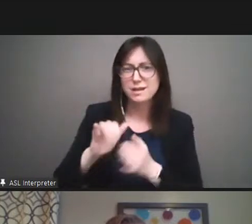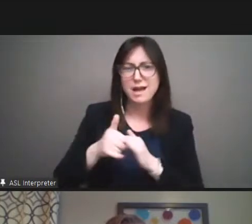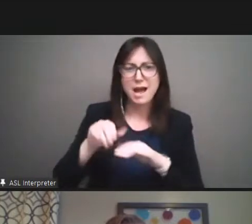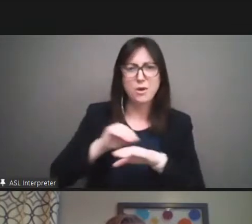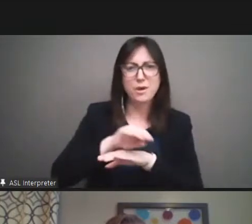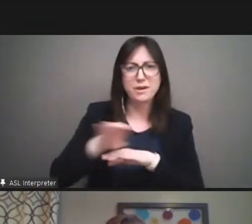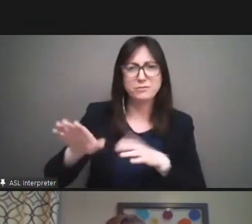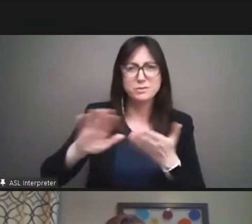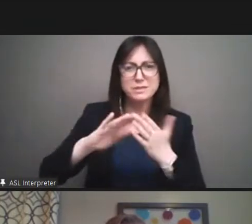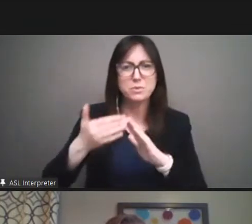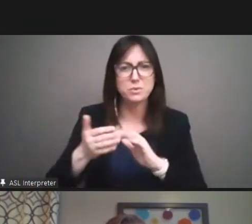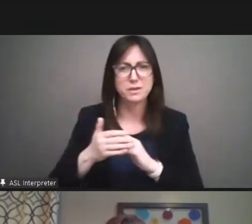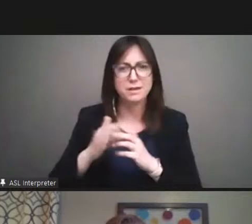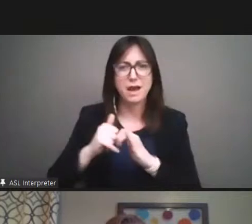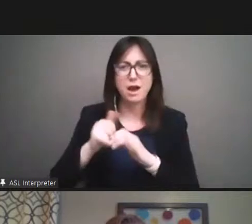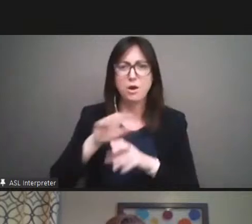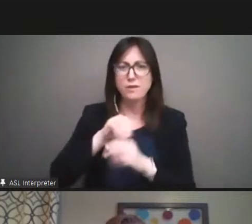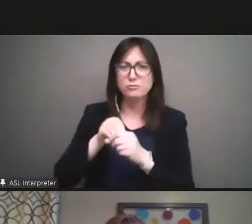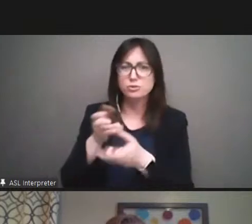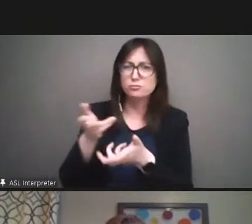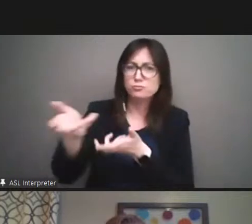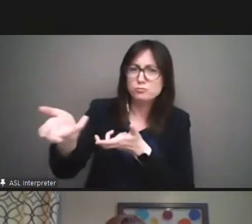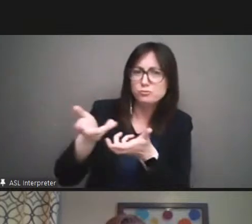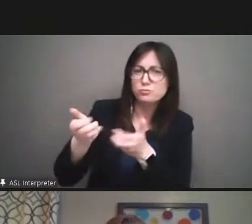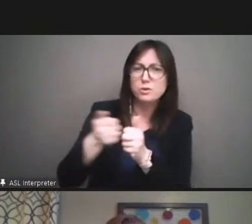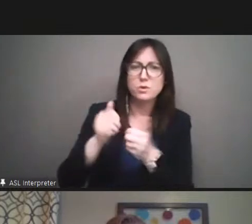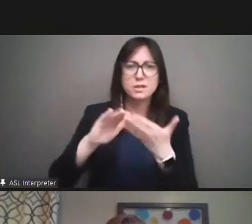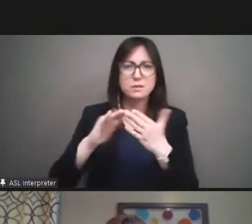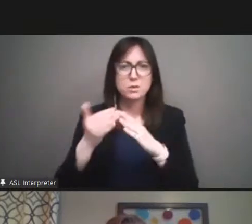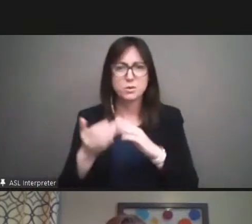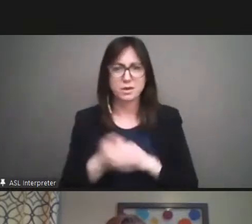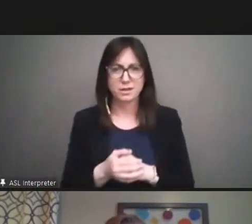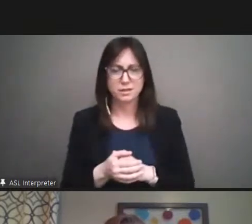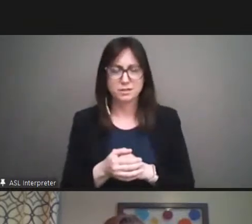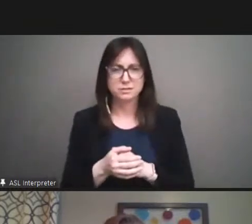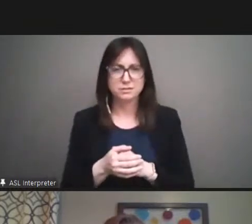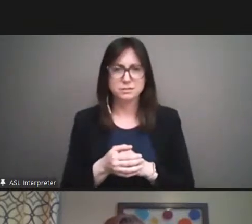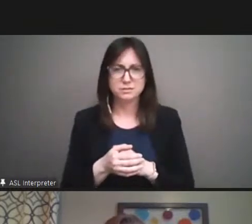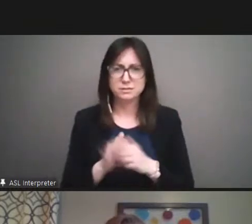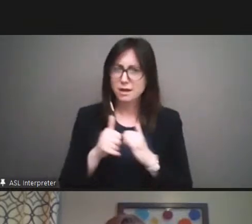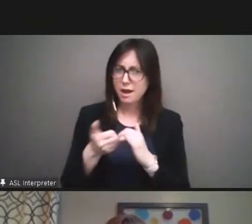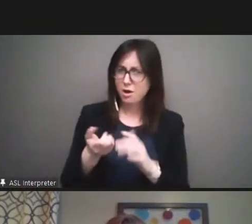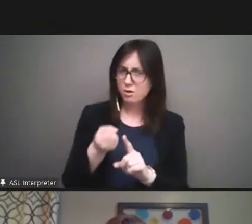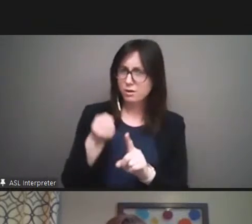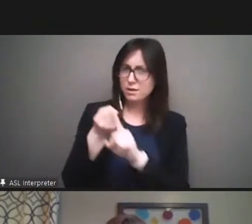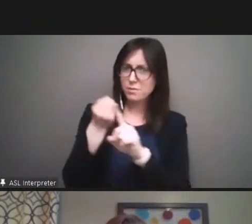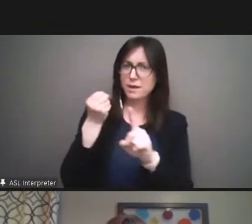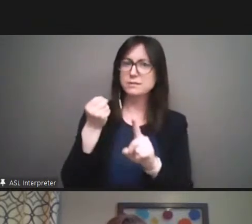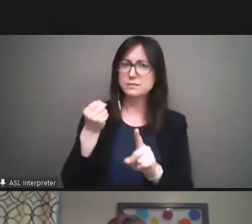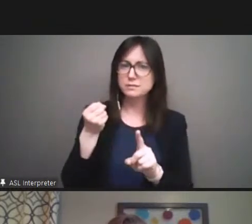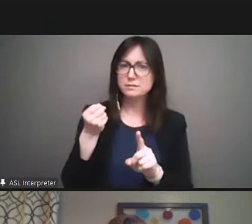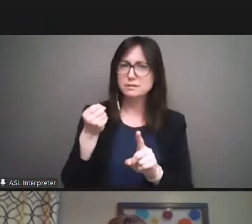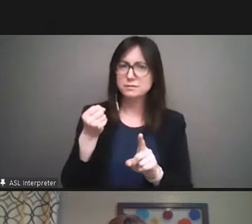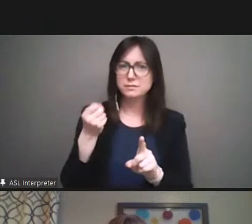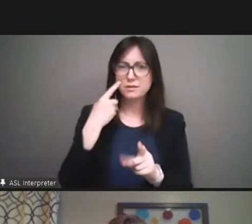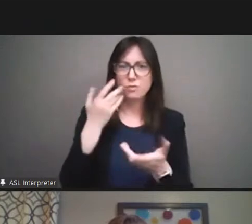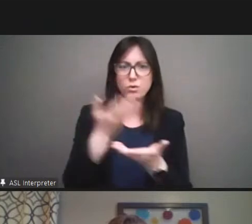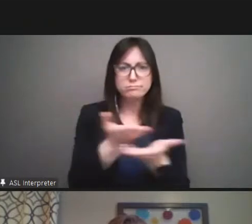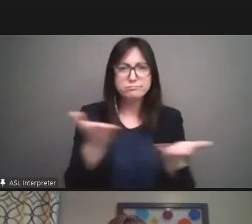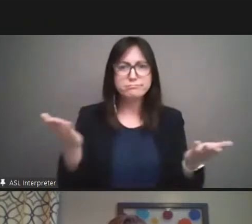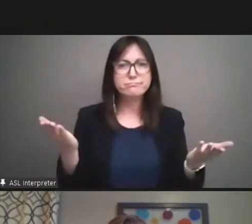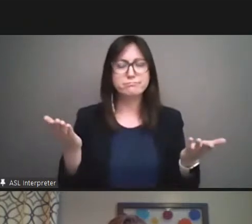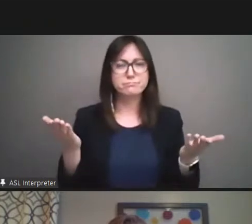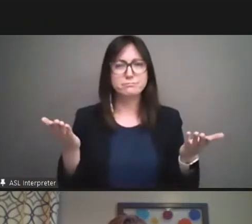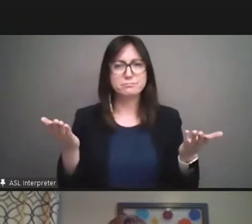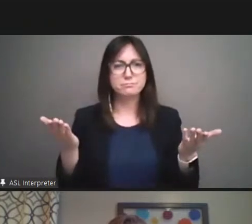engagement in our communities, and what sort of impacts and how that manifests in terms of our individual and our